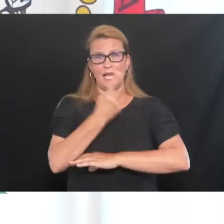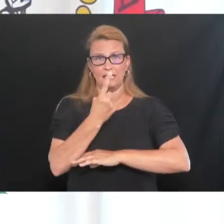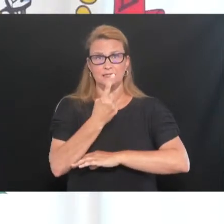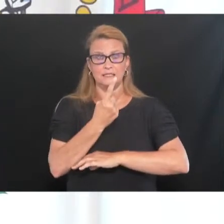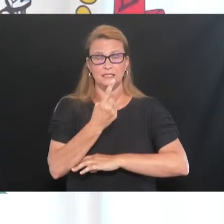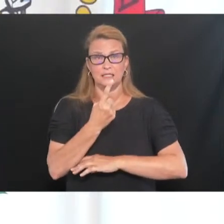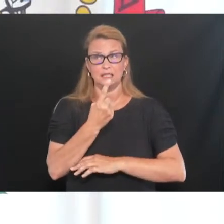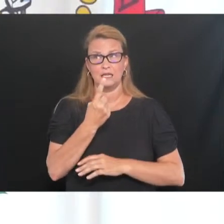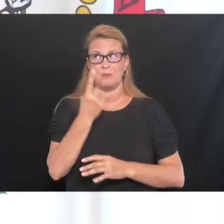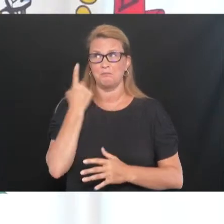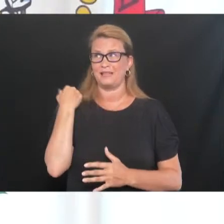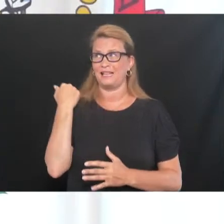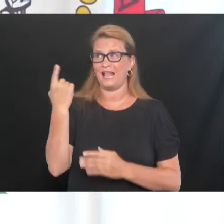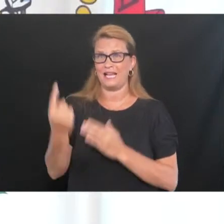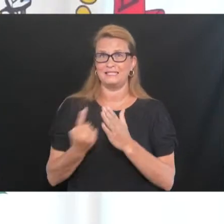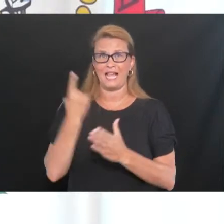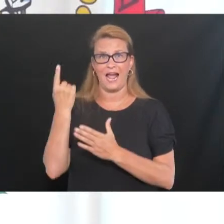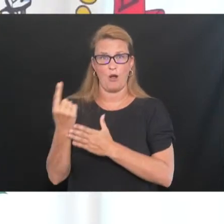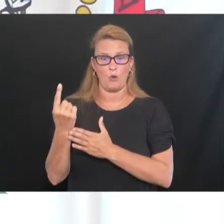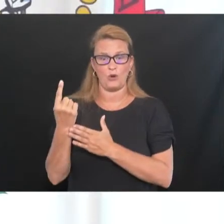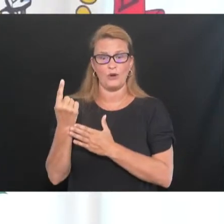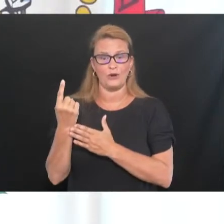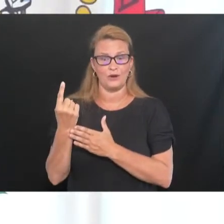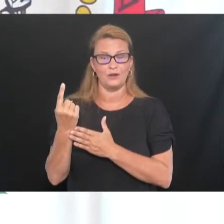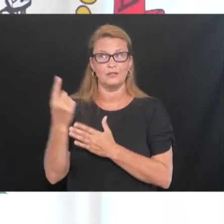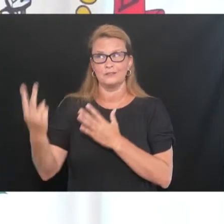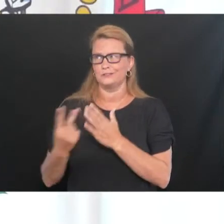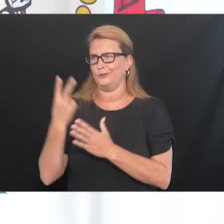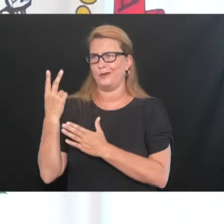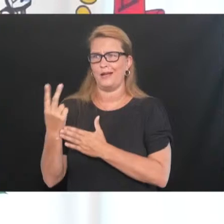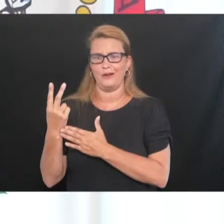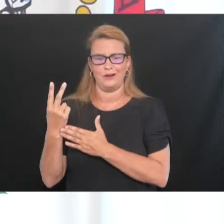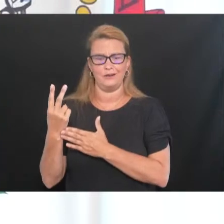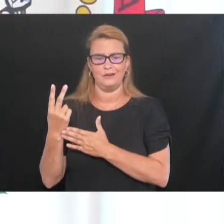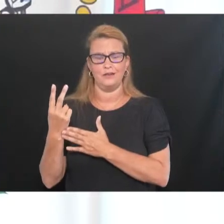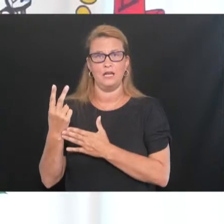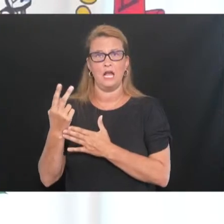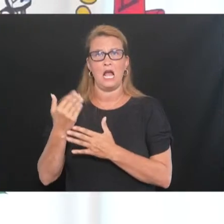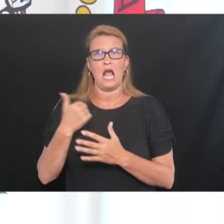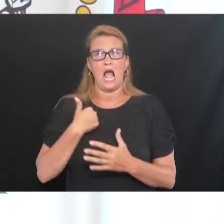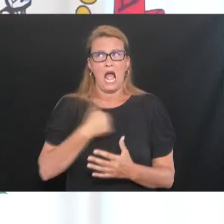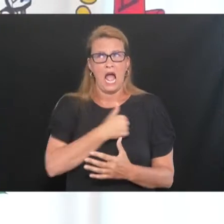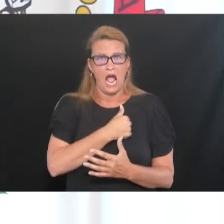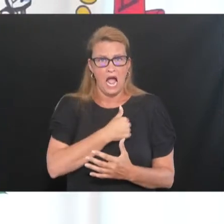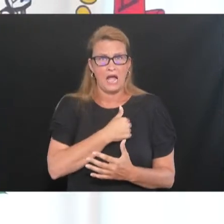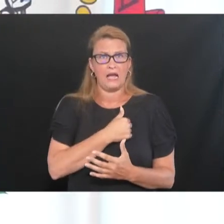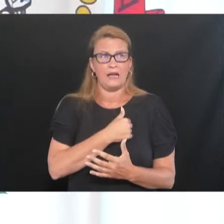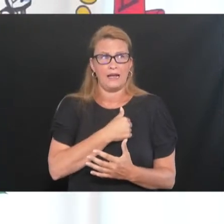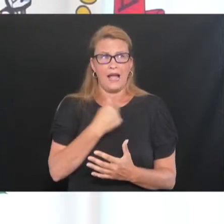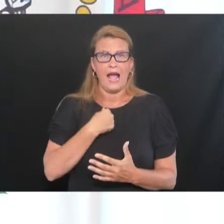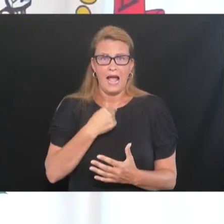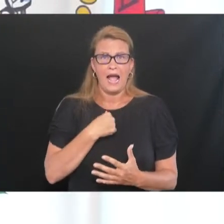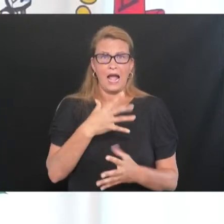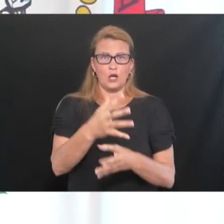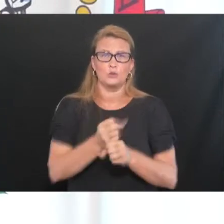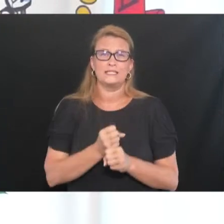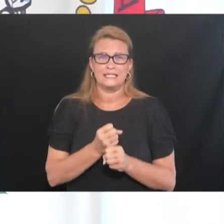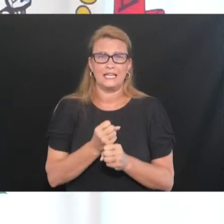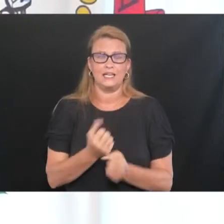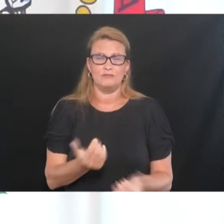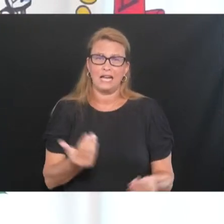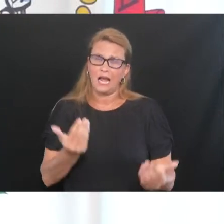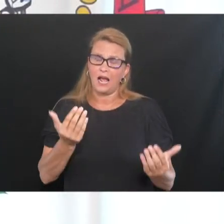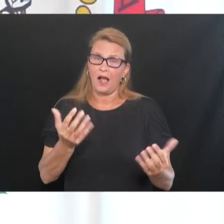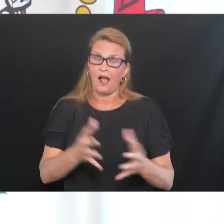last hour, I got, or a couple hours, I got a lot of additional information. I tried to make myself as